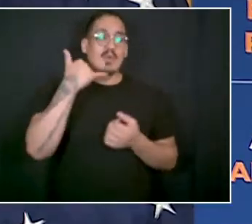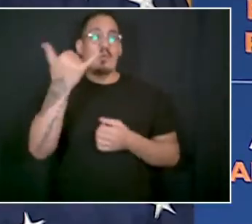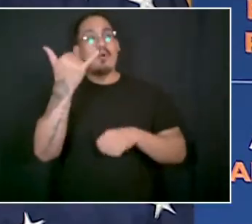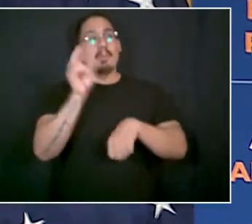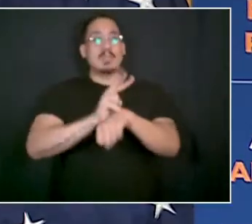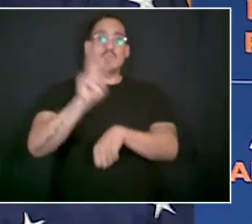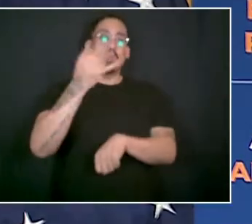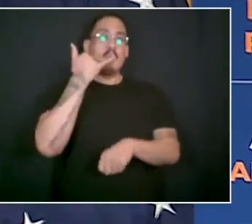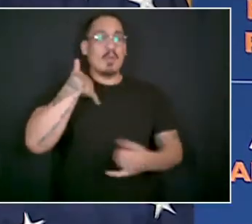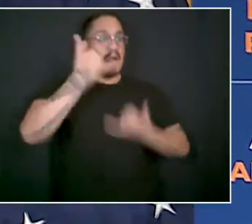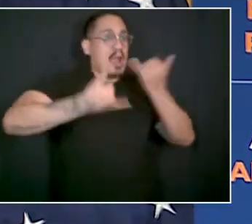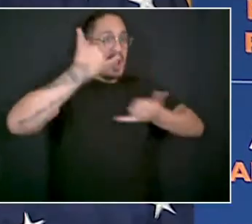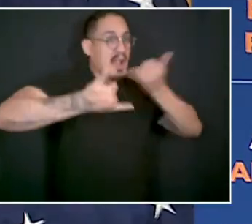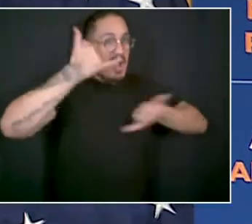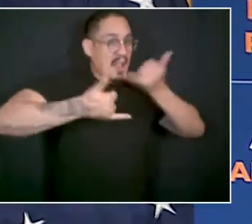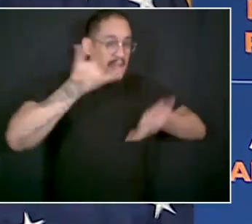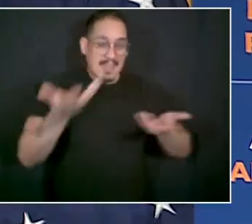long.